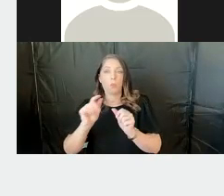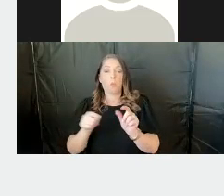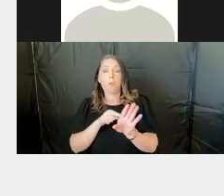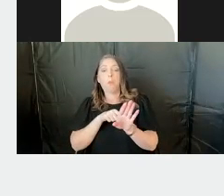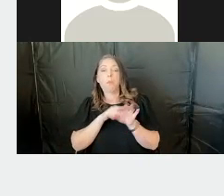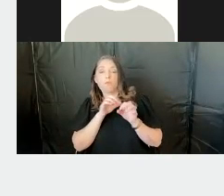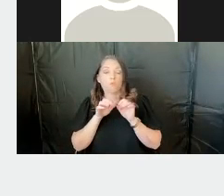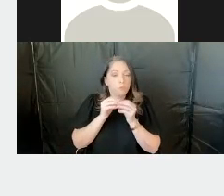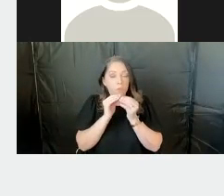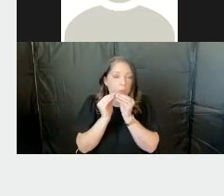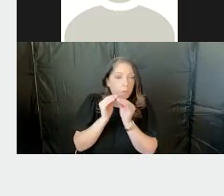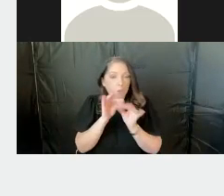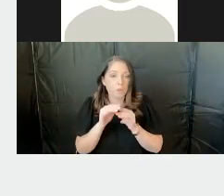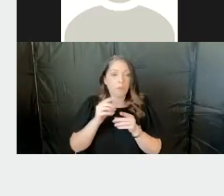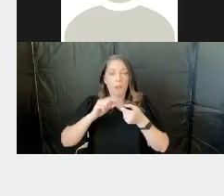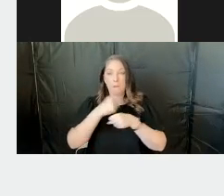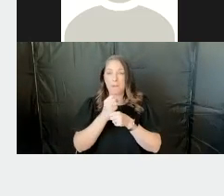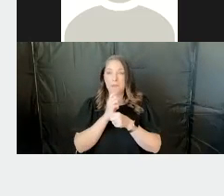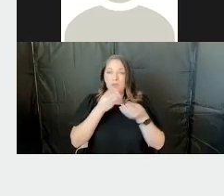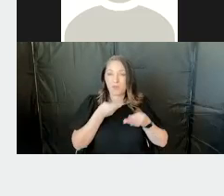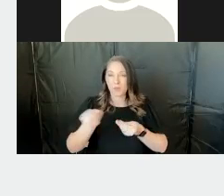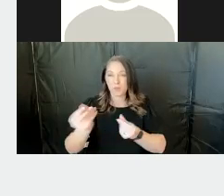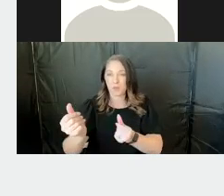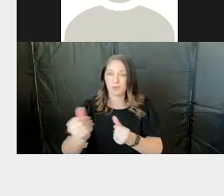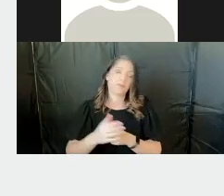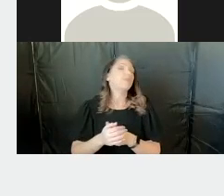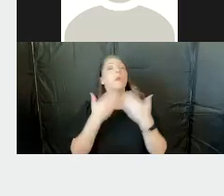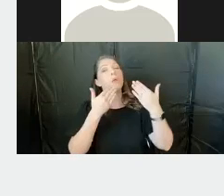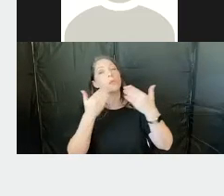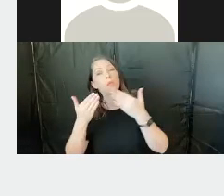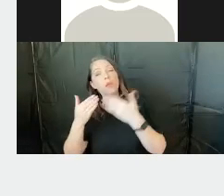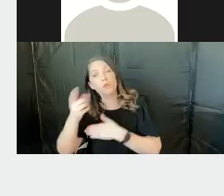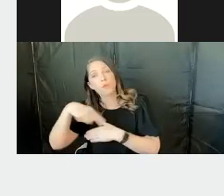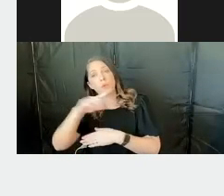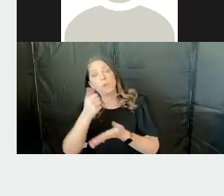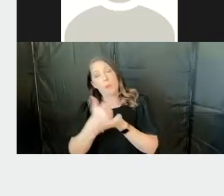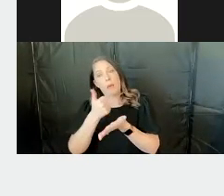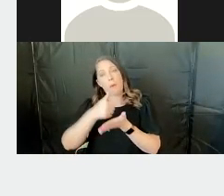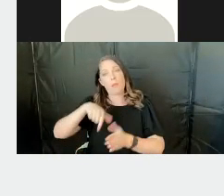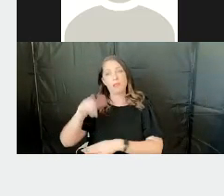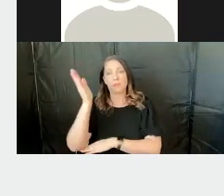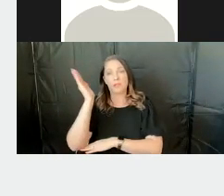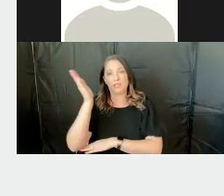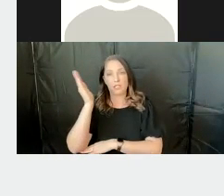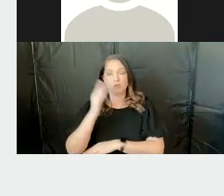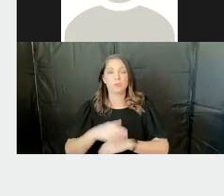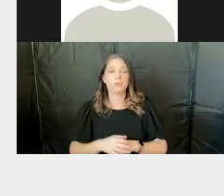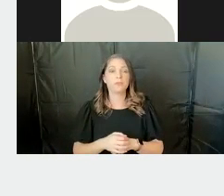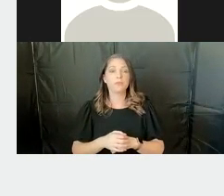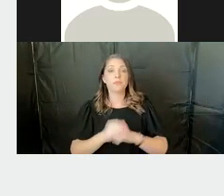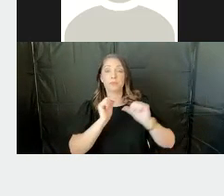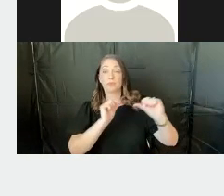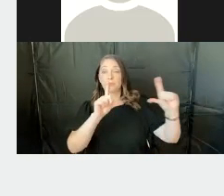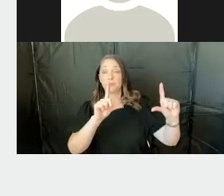runs smoothly. Thank you to all that are helping with this presentation. Here on this slide, I